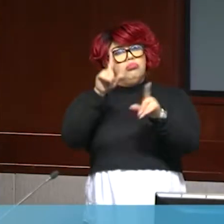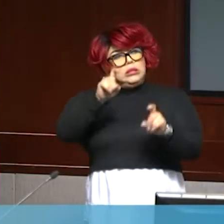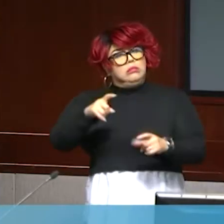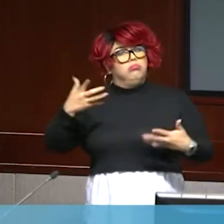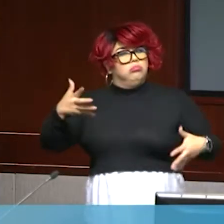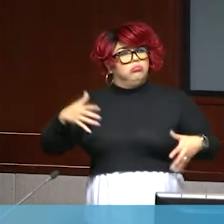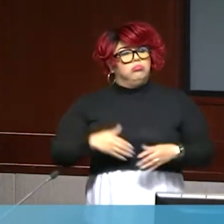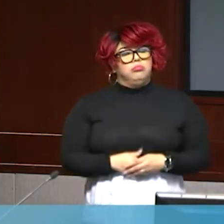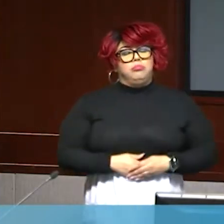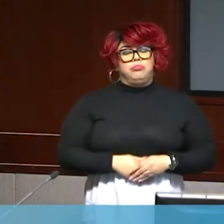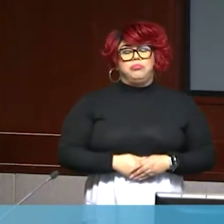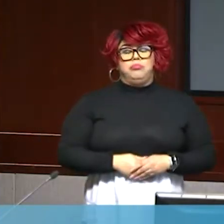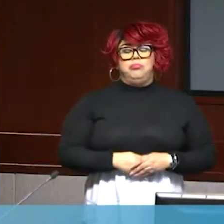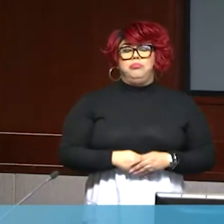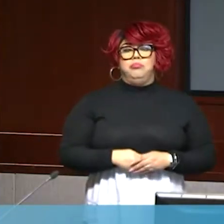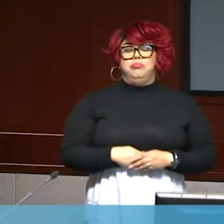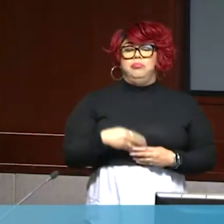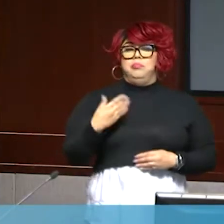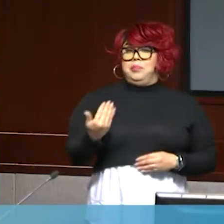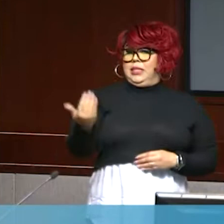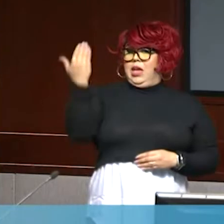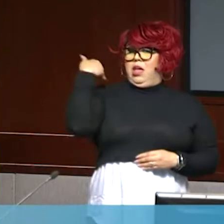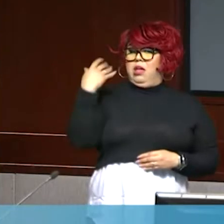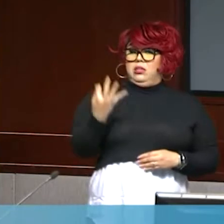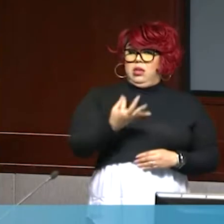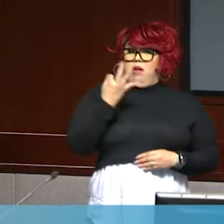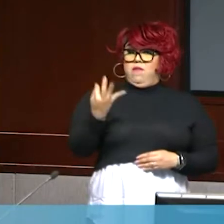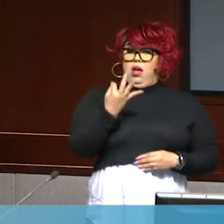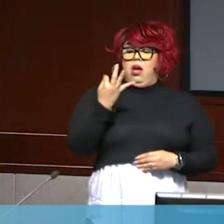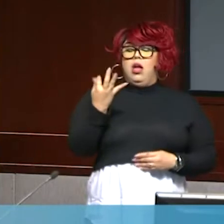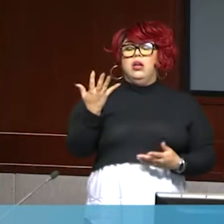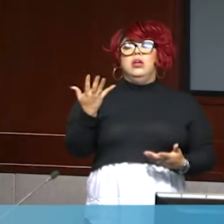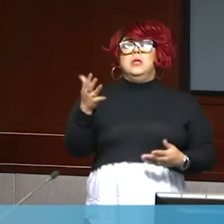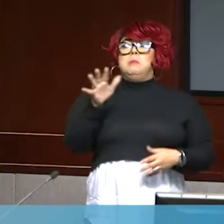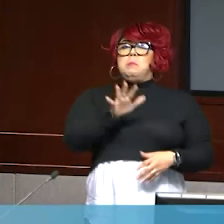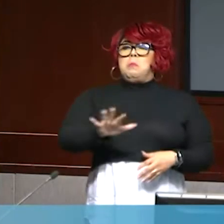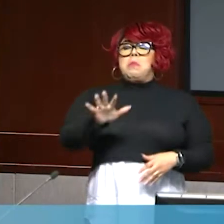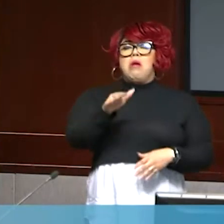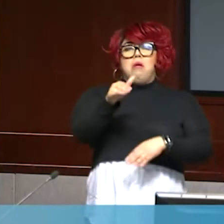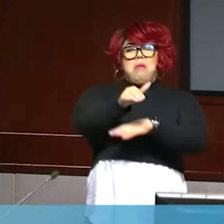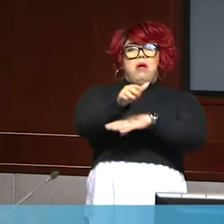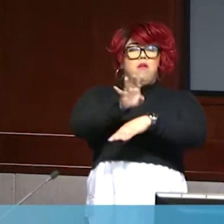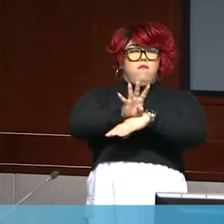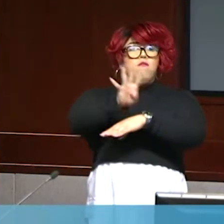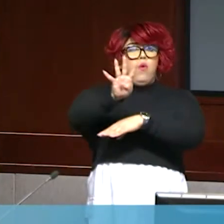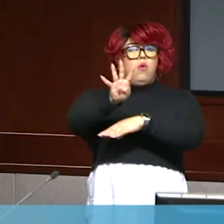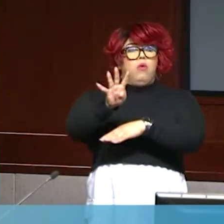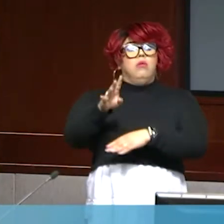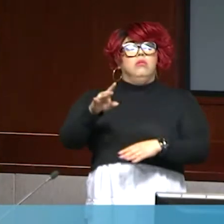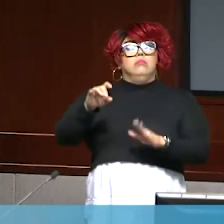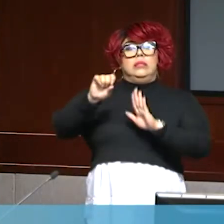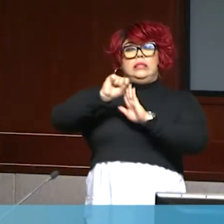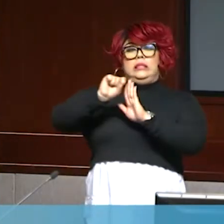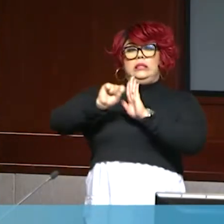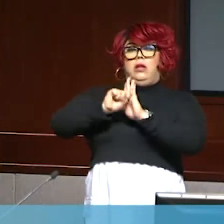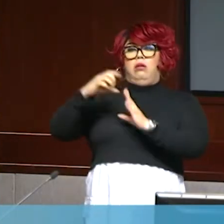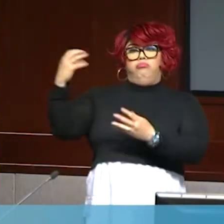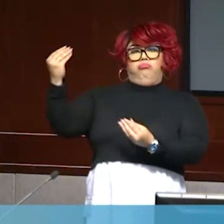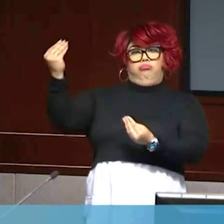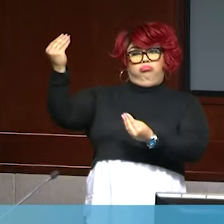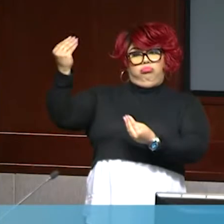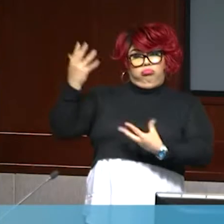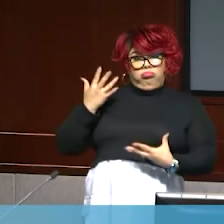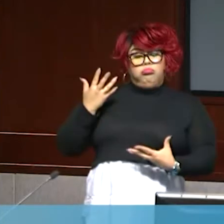And then last Friday, as we have discussed, around 4 o'clock in the afternoon, the state did release